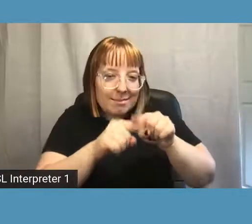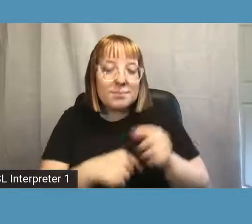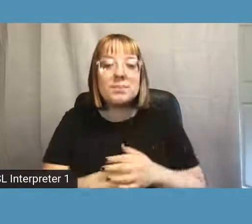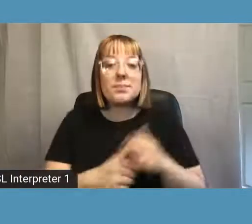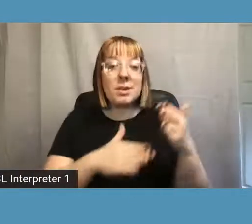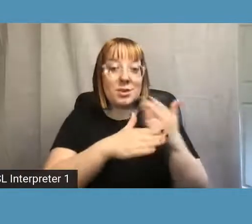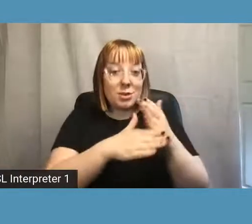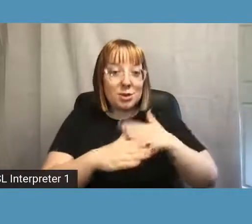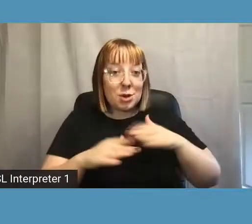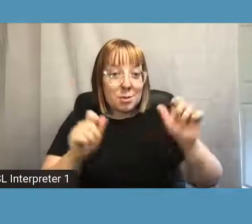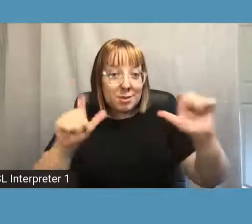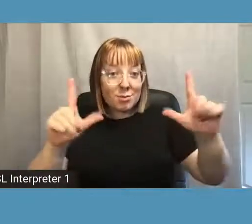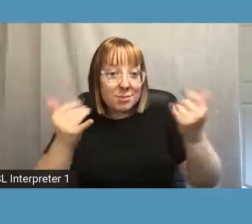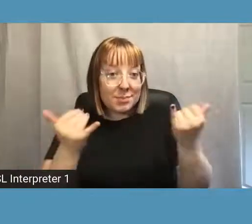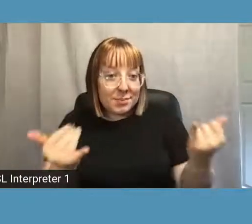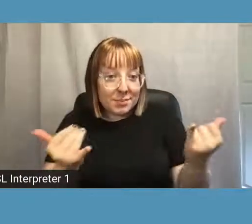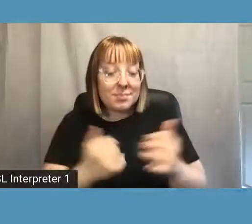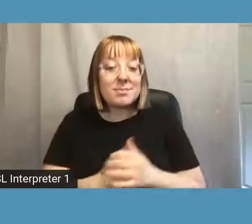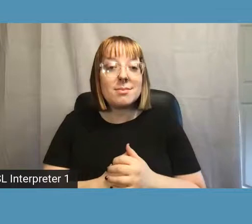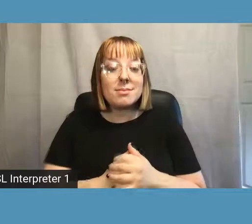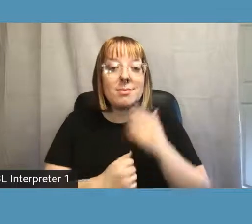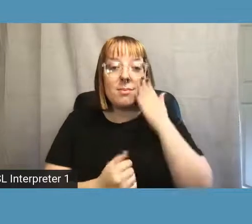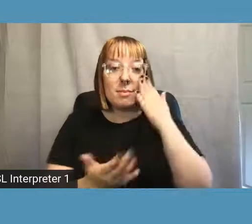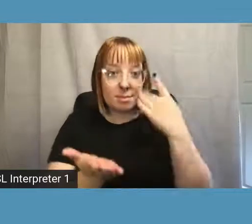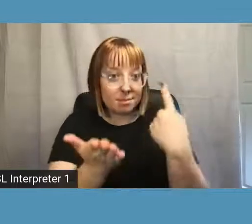my screen and talk about